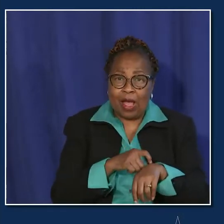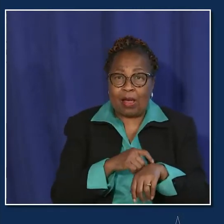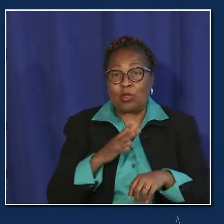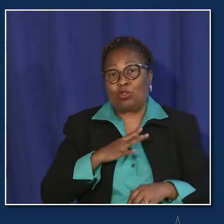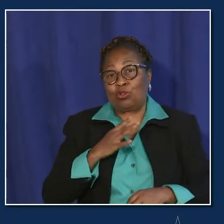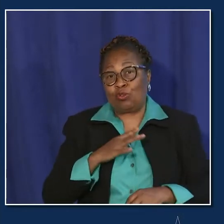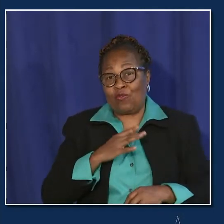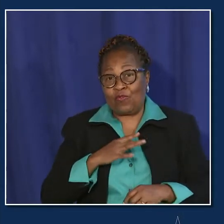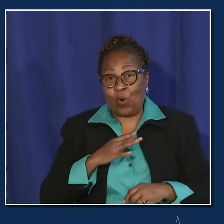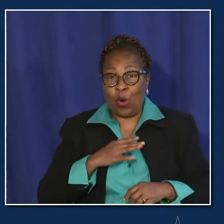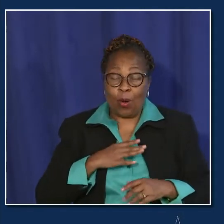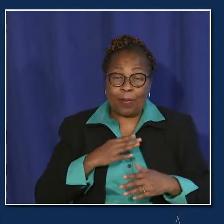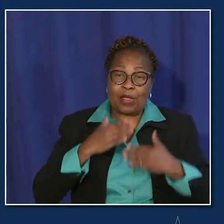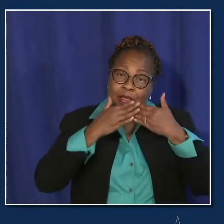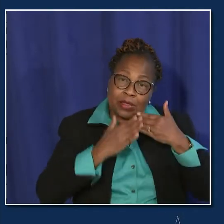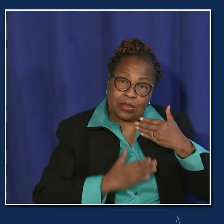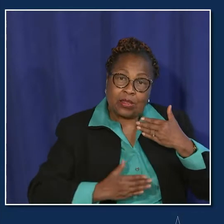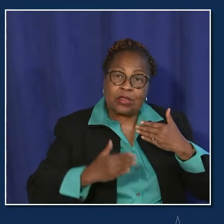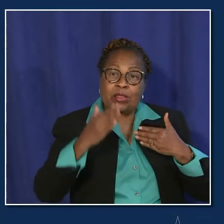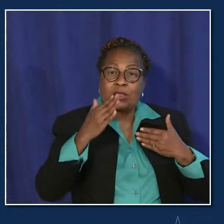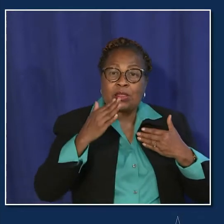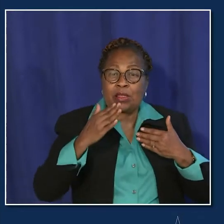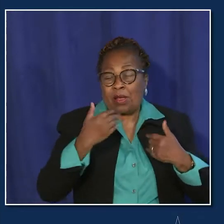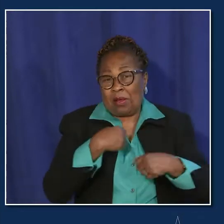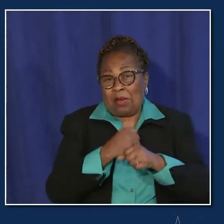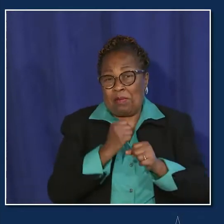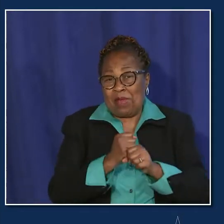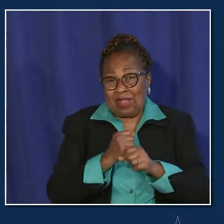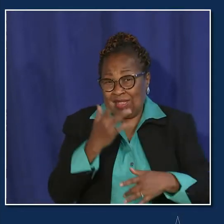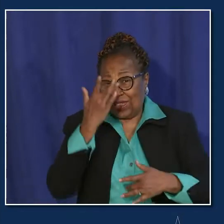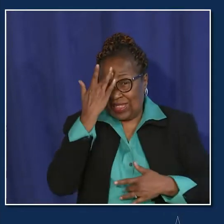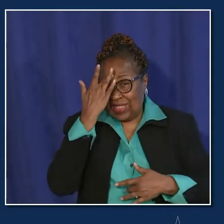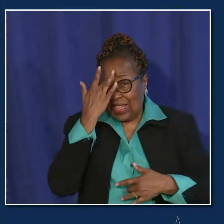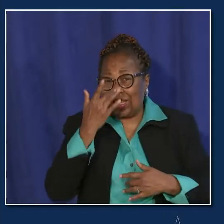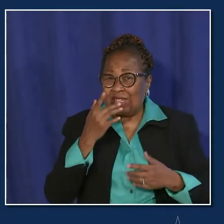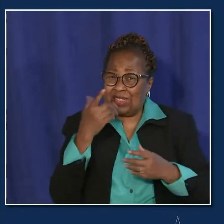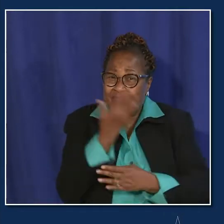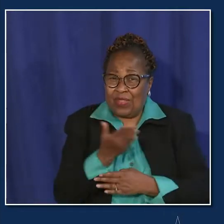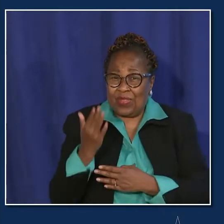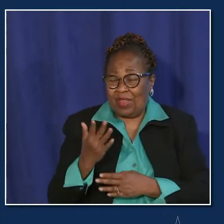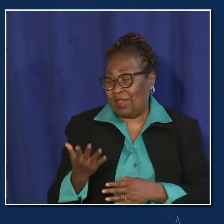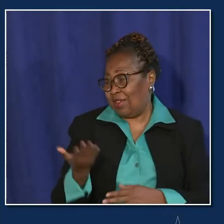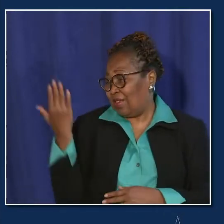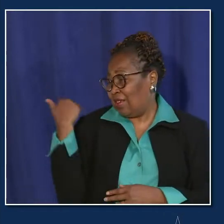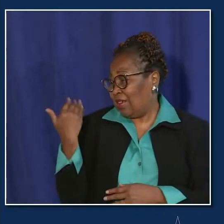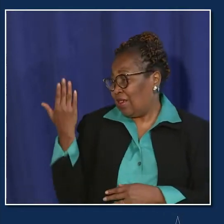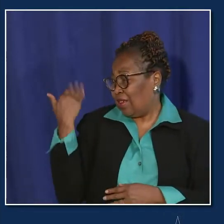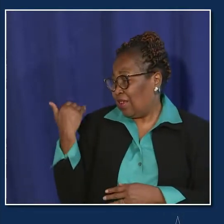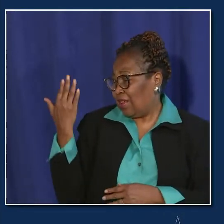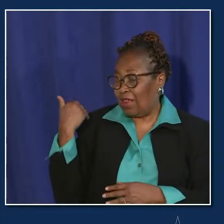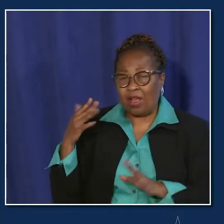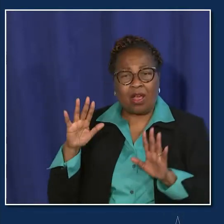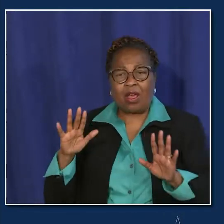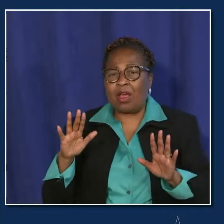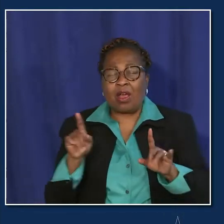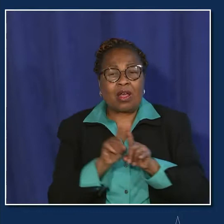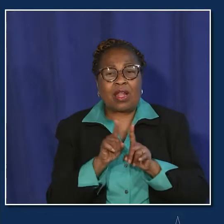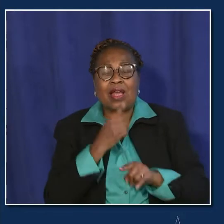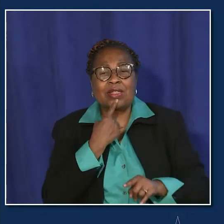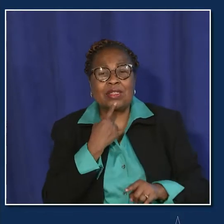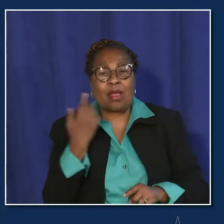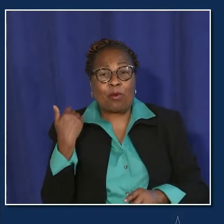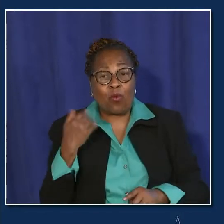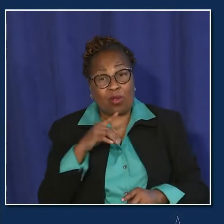turn the page on COVID-19 and put this pandemic in the past, in the rearview mirror. Like I said earlier, this is